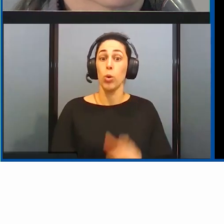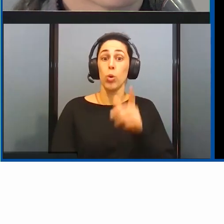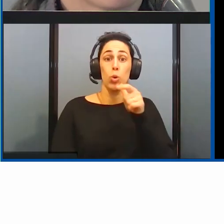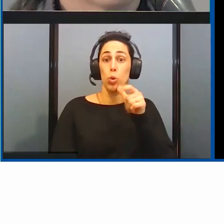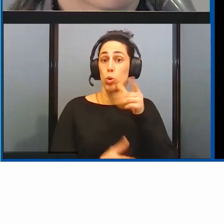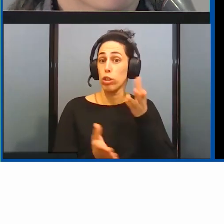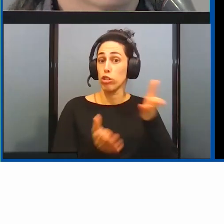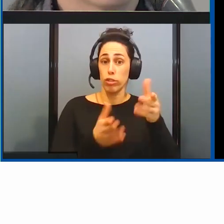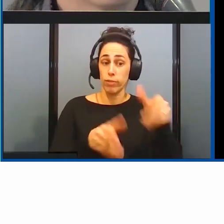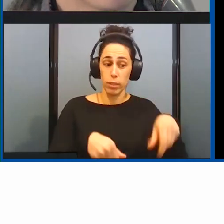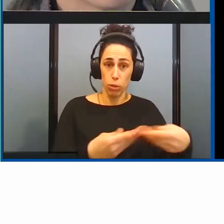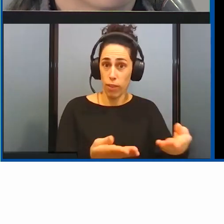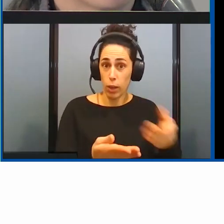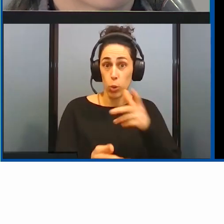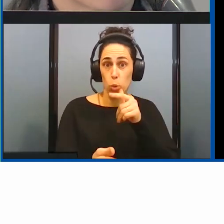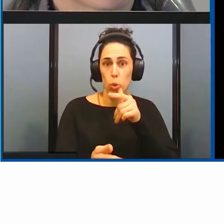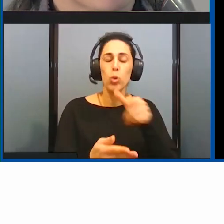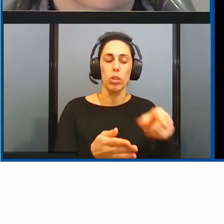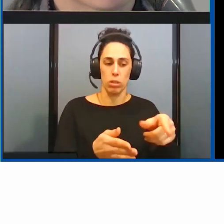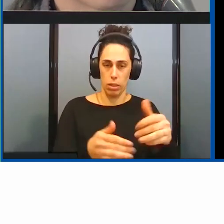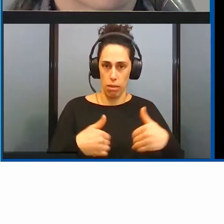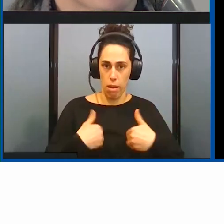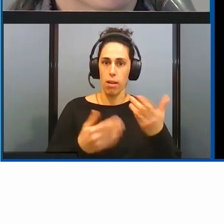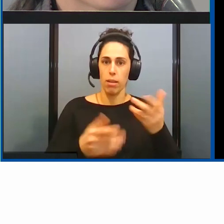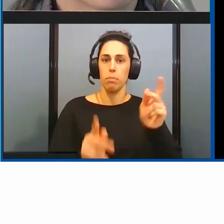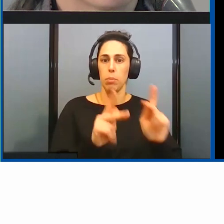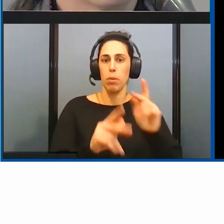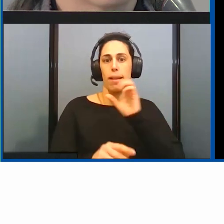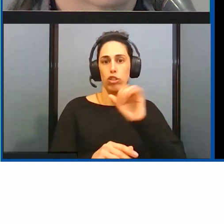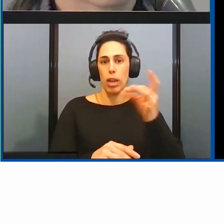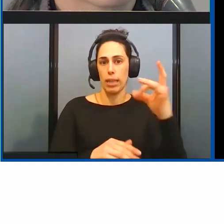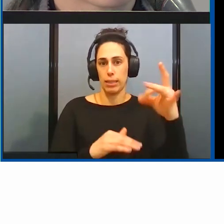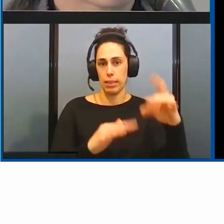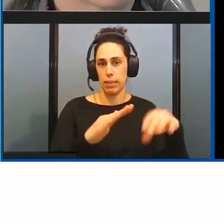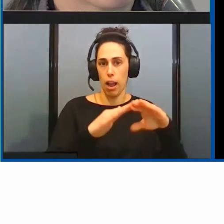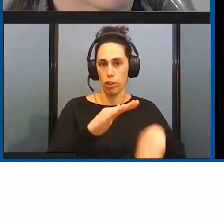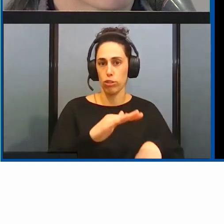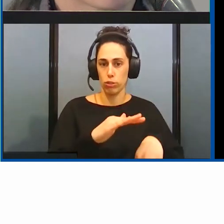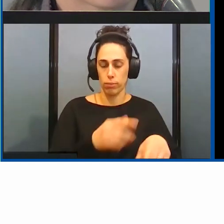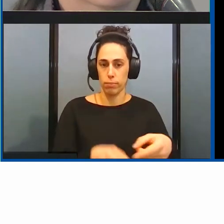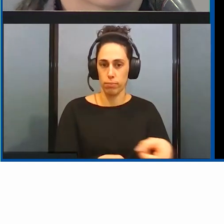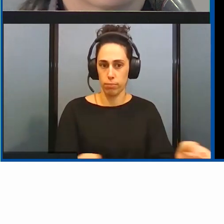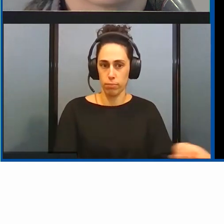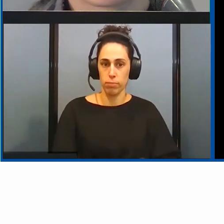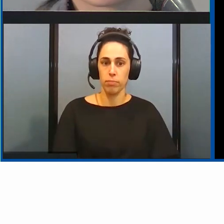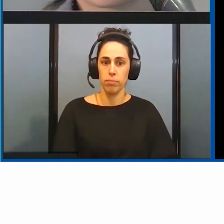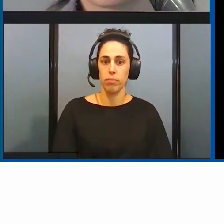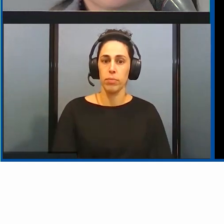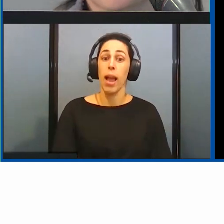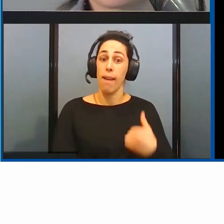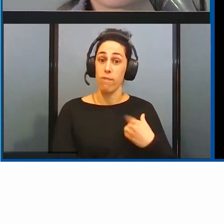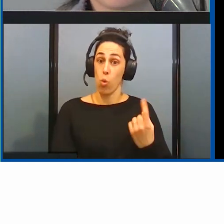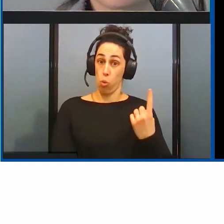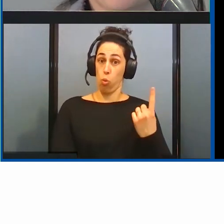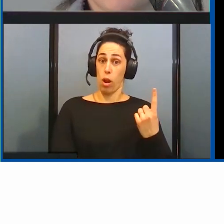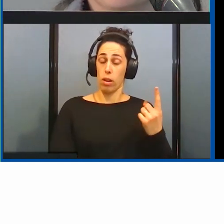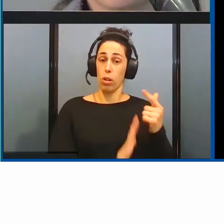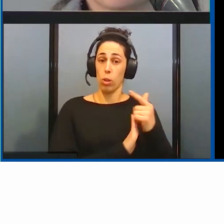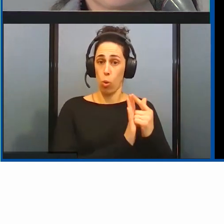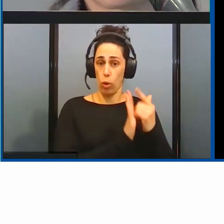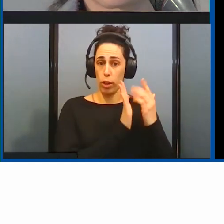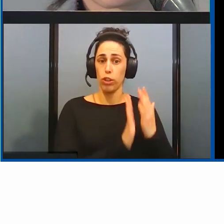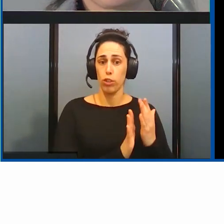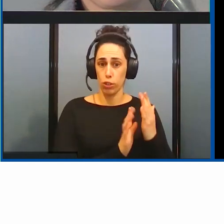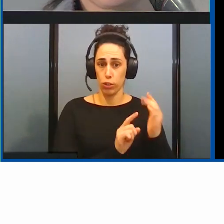province, and we have one lawyer dedicated to providing services to homeless youth under